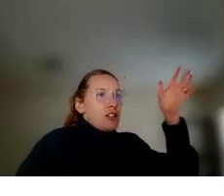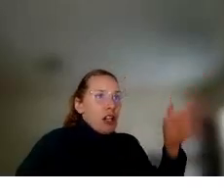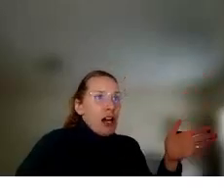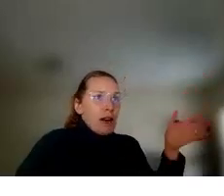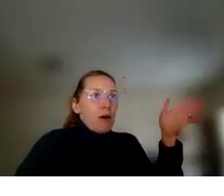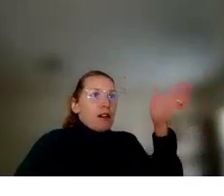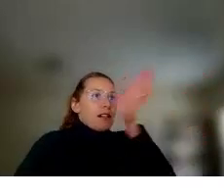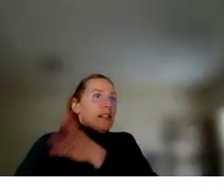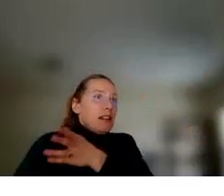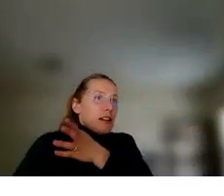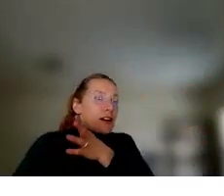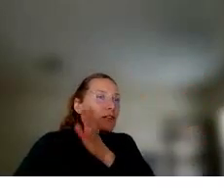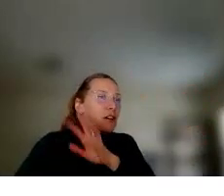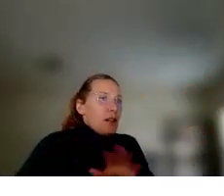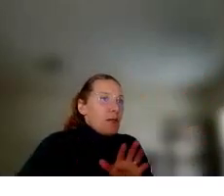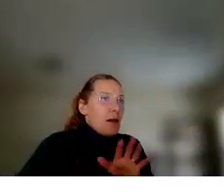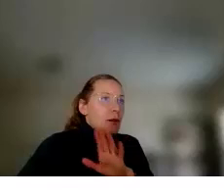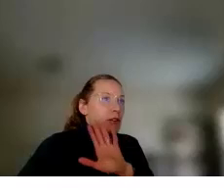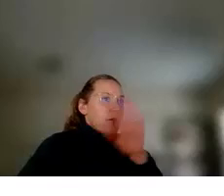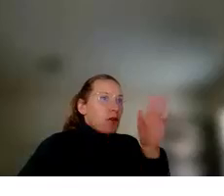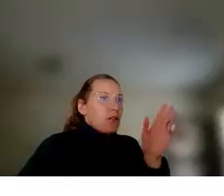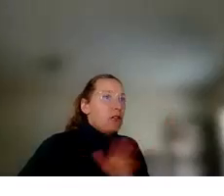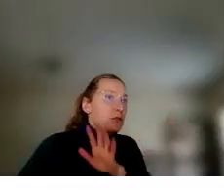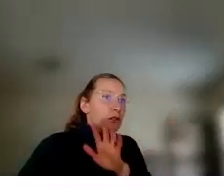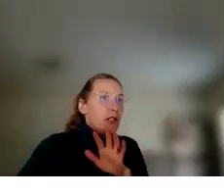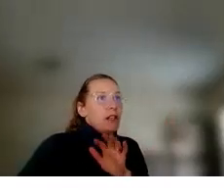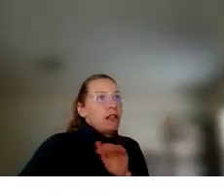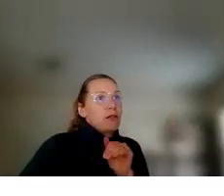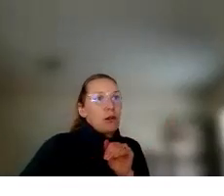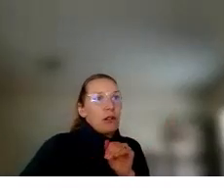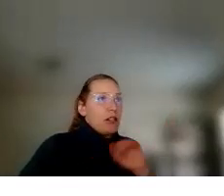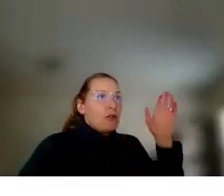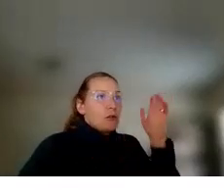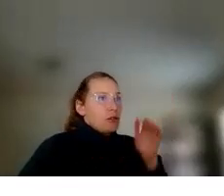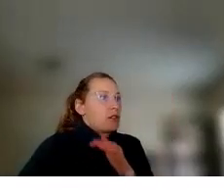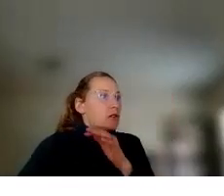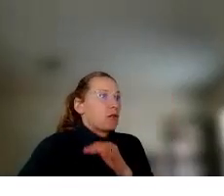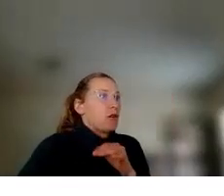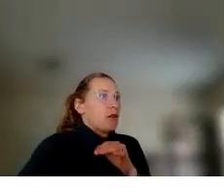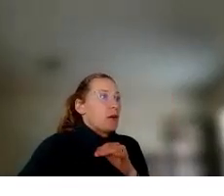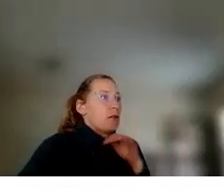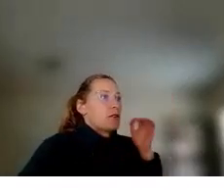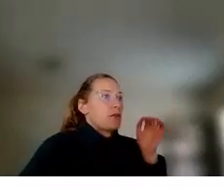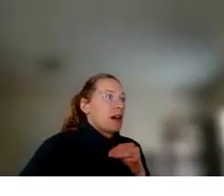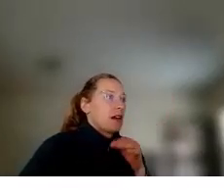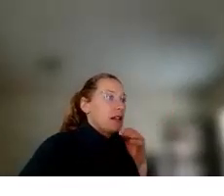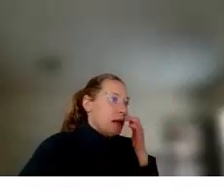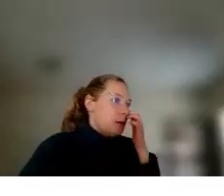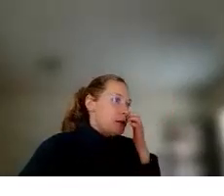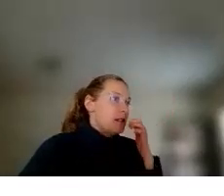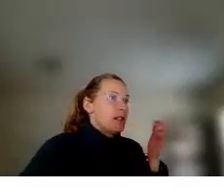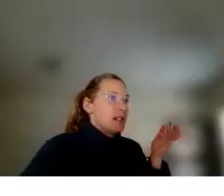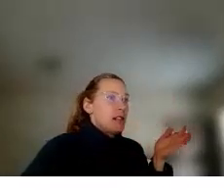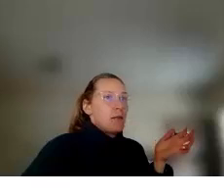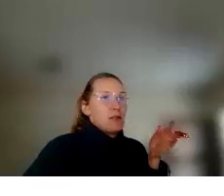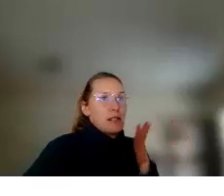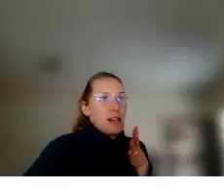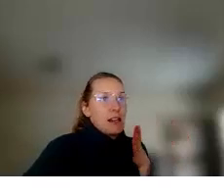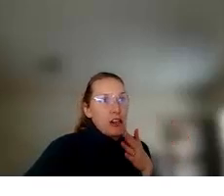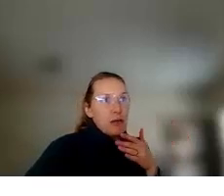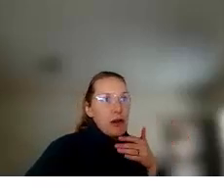From July 1 and later, for any members who are newly enrolling, you will just enroll them directly into